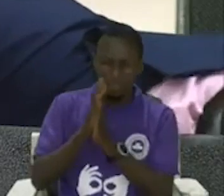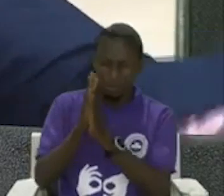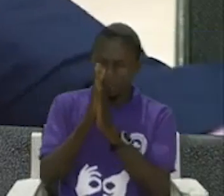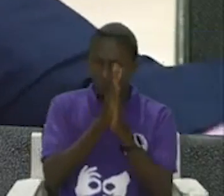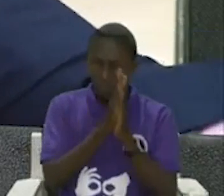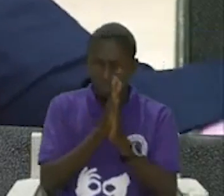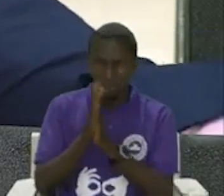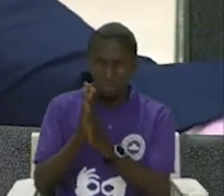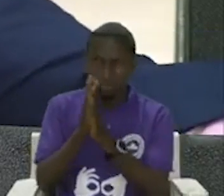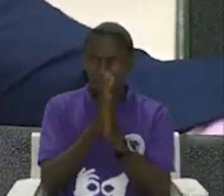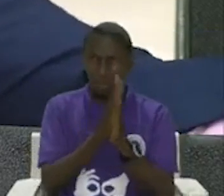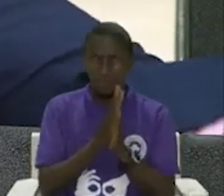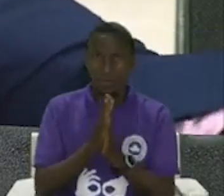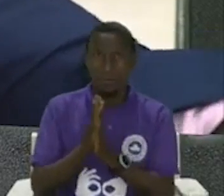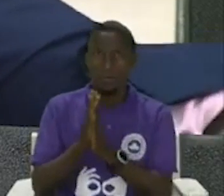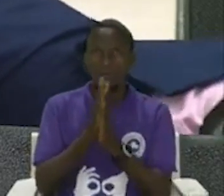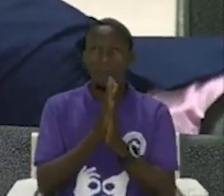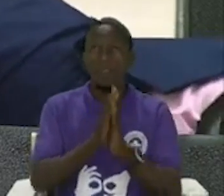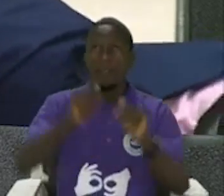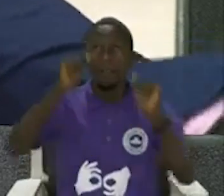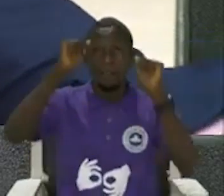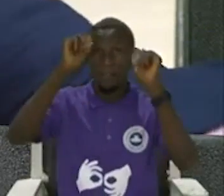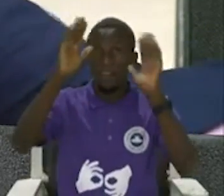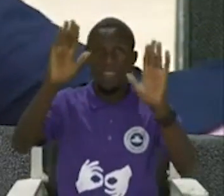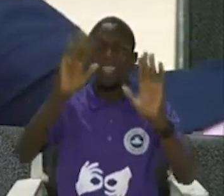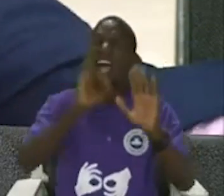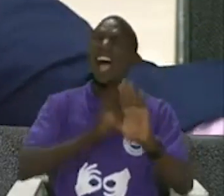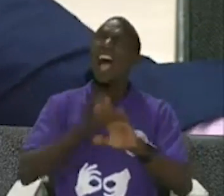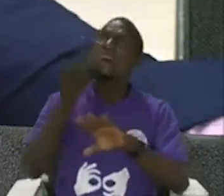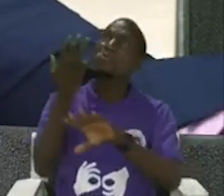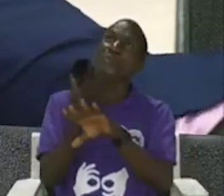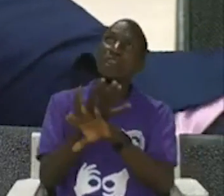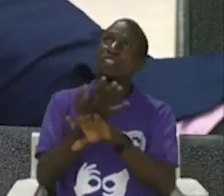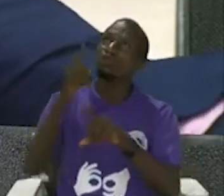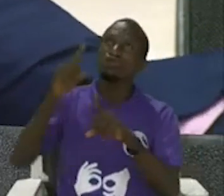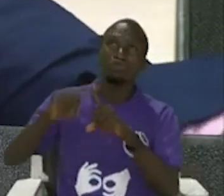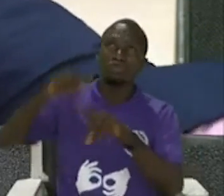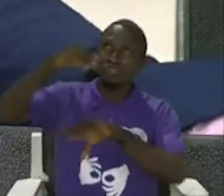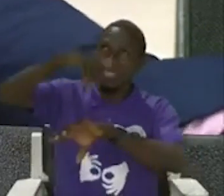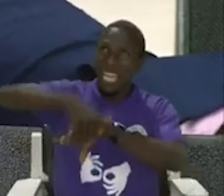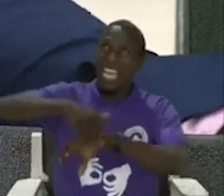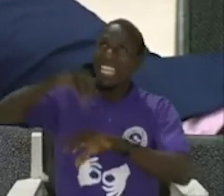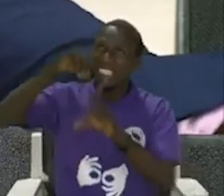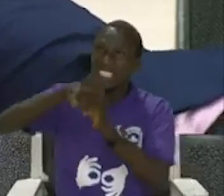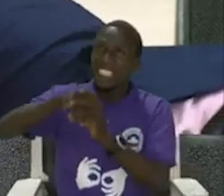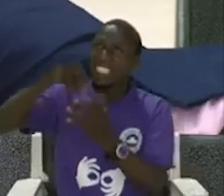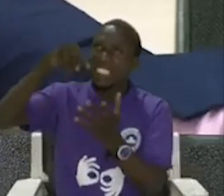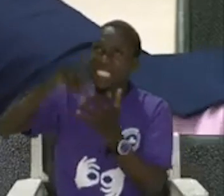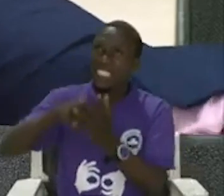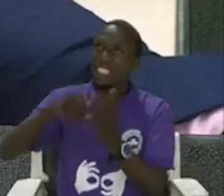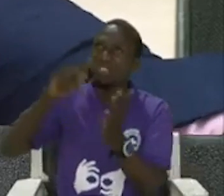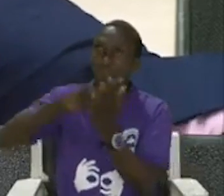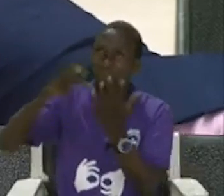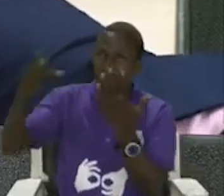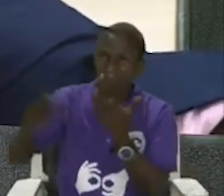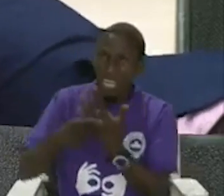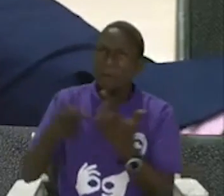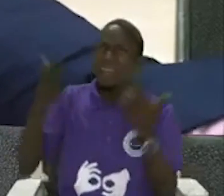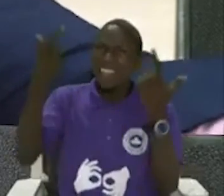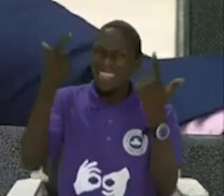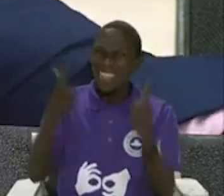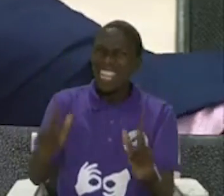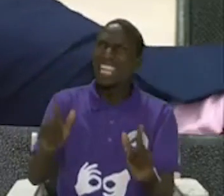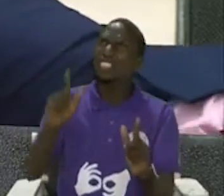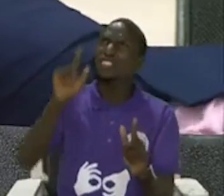pass. Father, I plead tonight, in this coronation, let the measure, just a